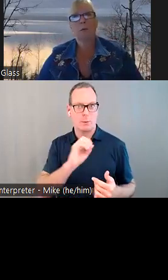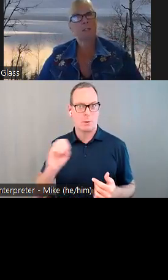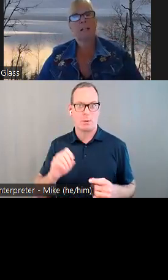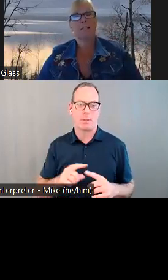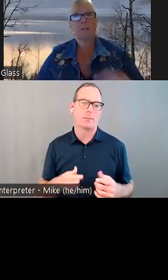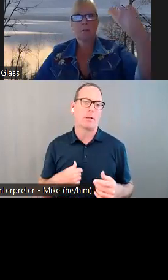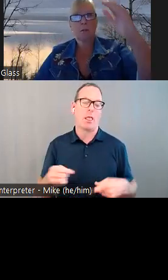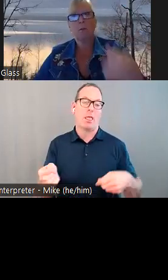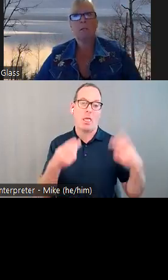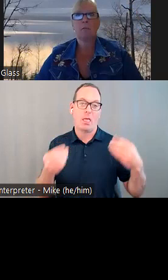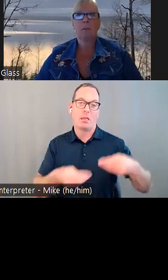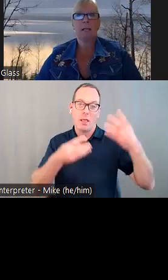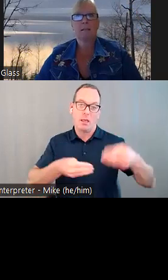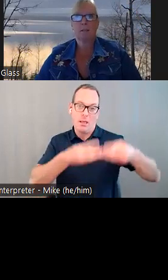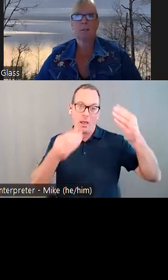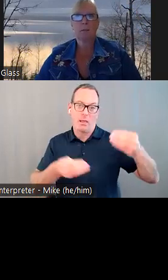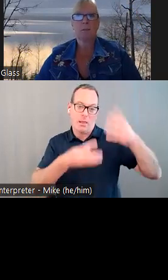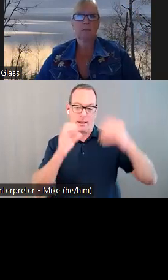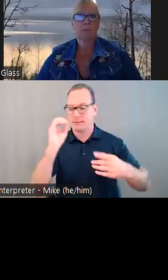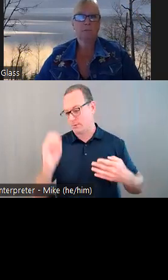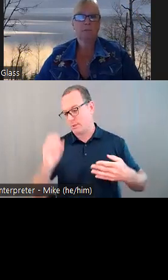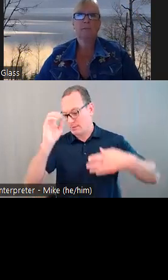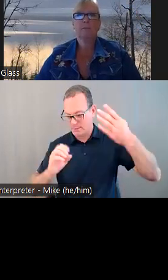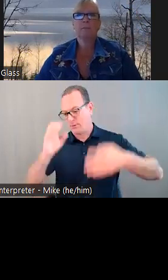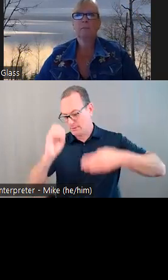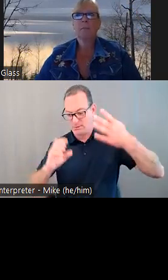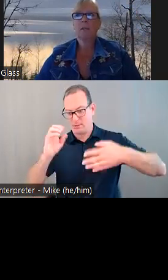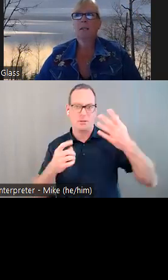2 or 3 slides to show you a whole bunch of blank zeros.